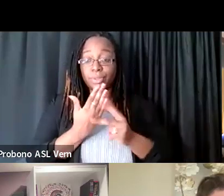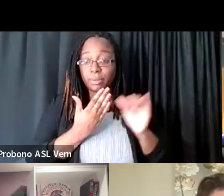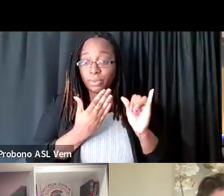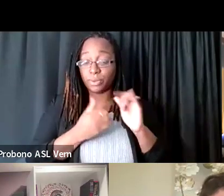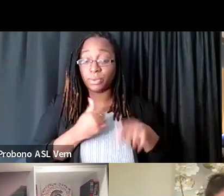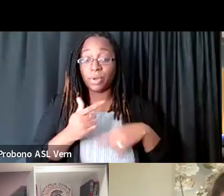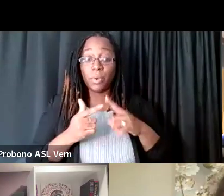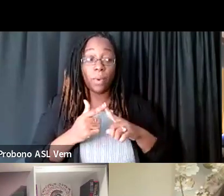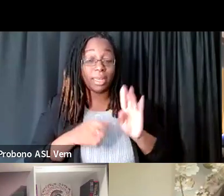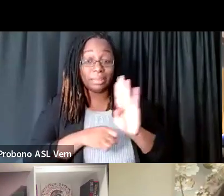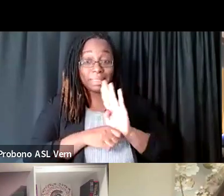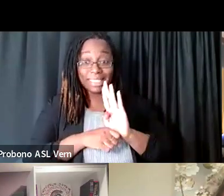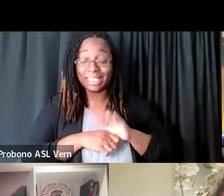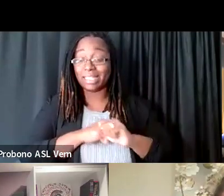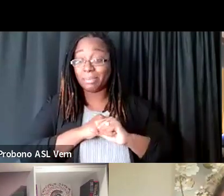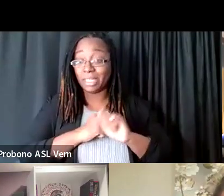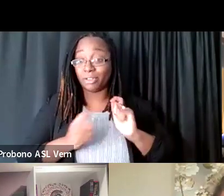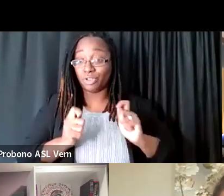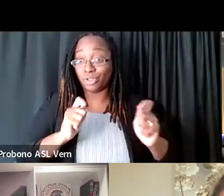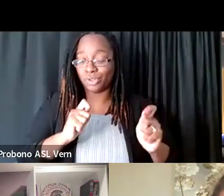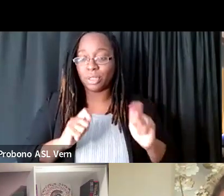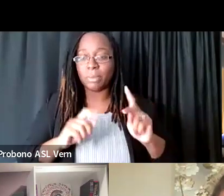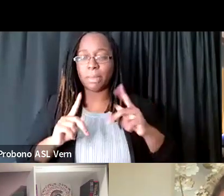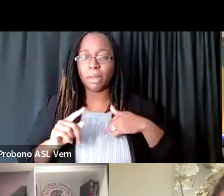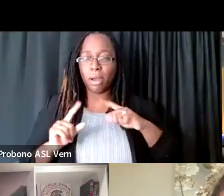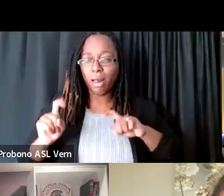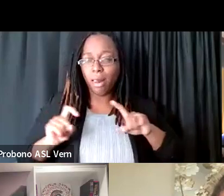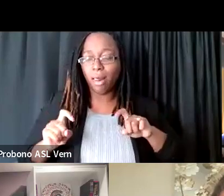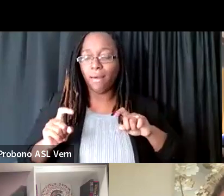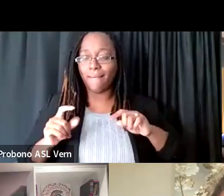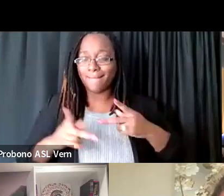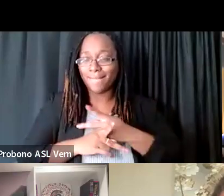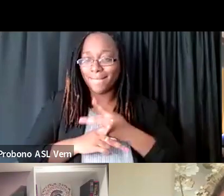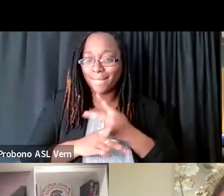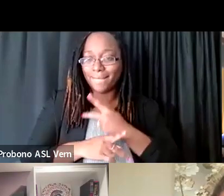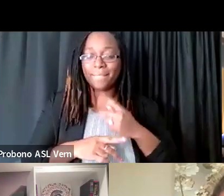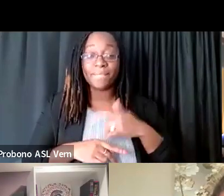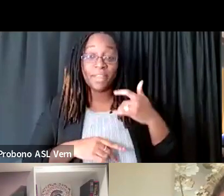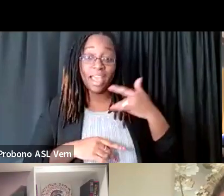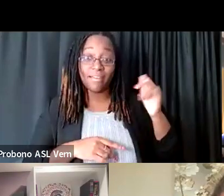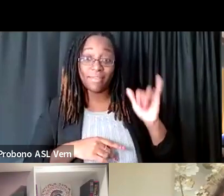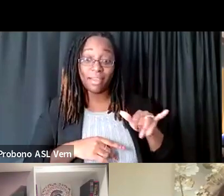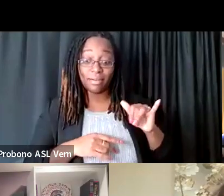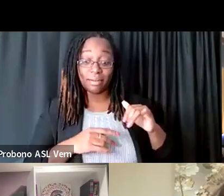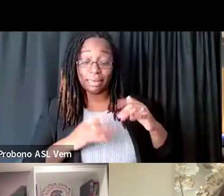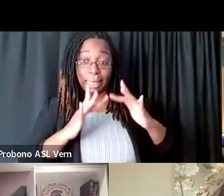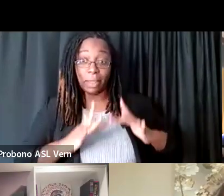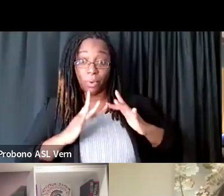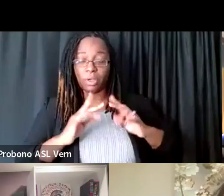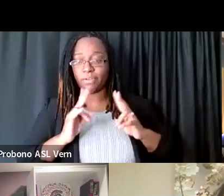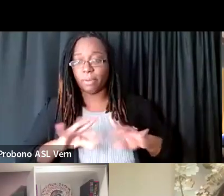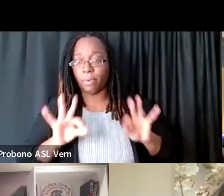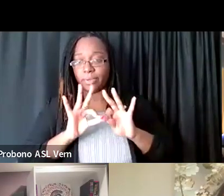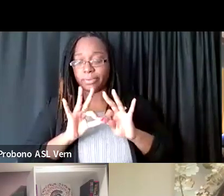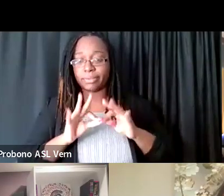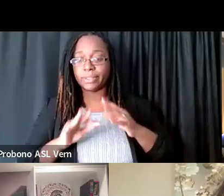field changes, as media changes, there's always questions. And so having those networks is vital. This is not a